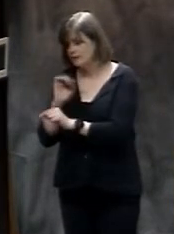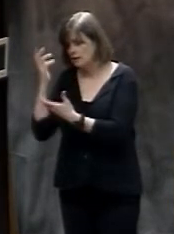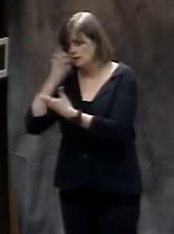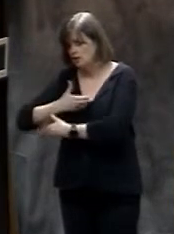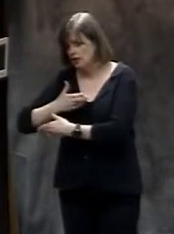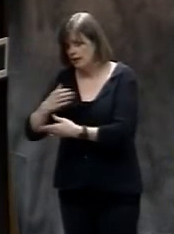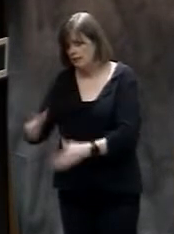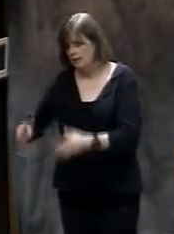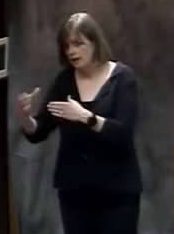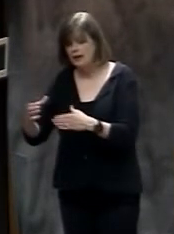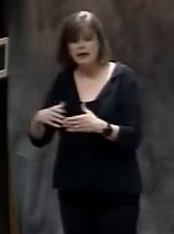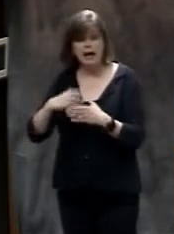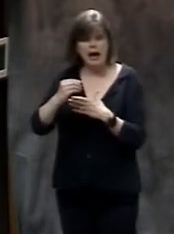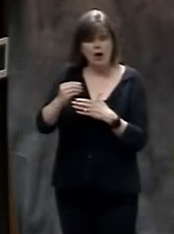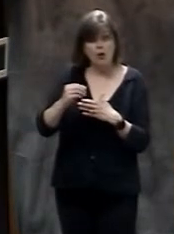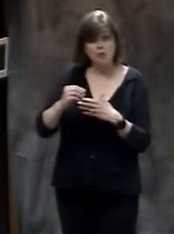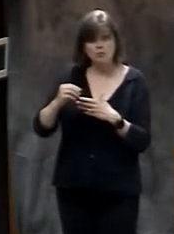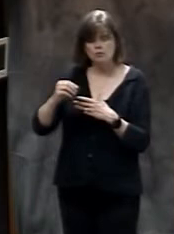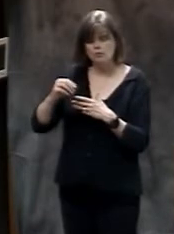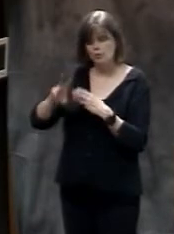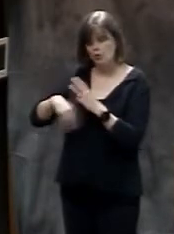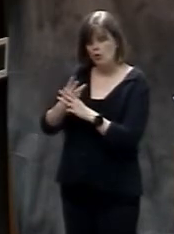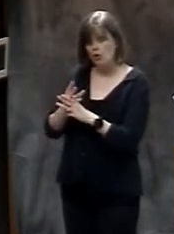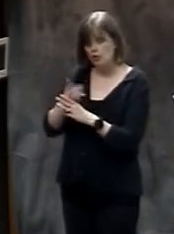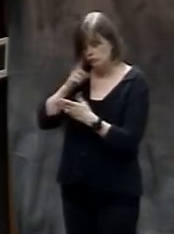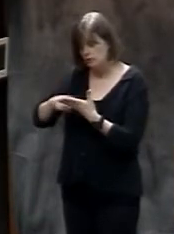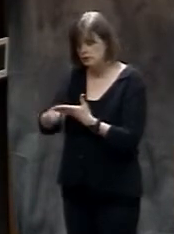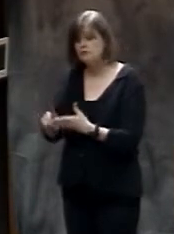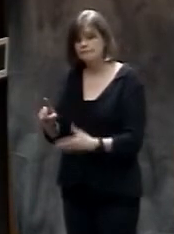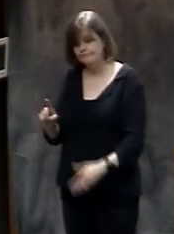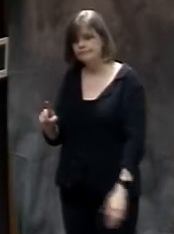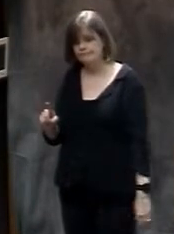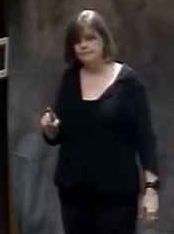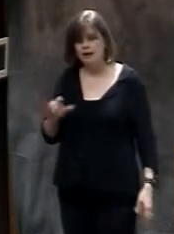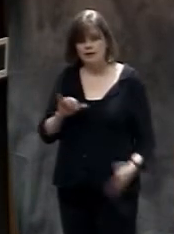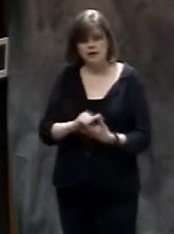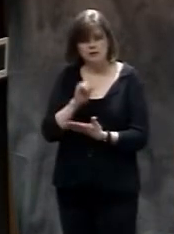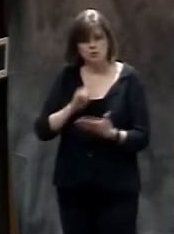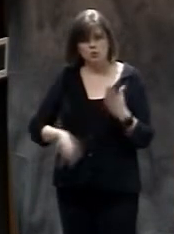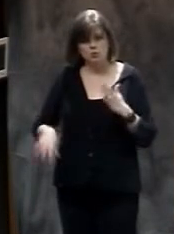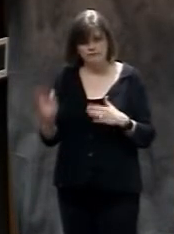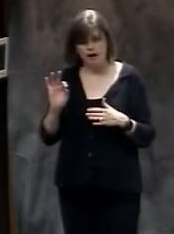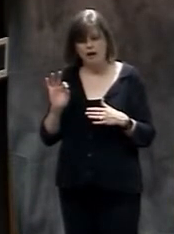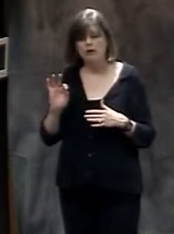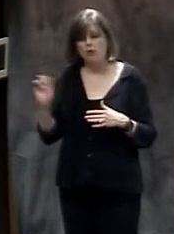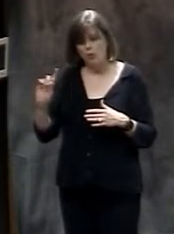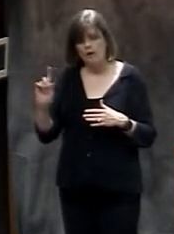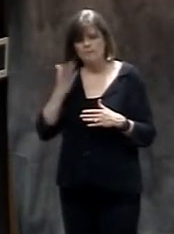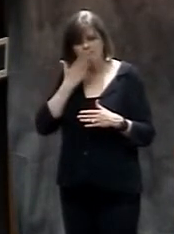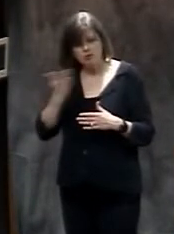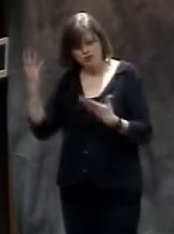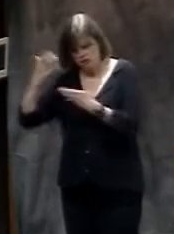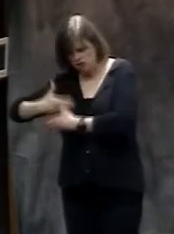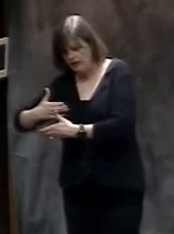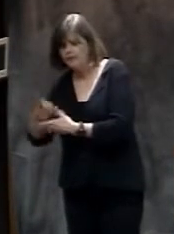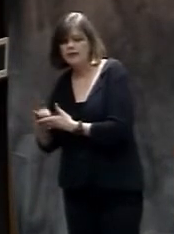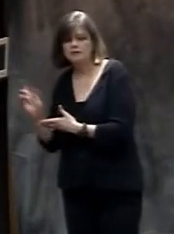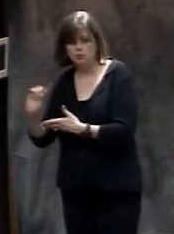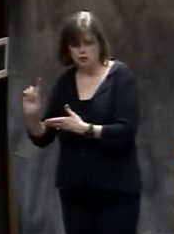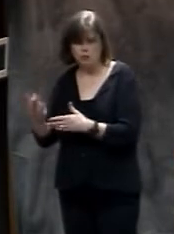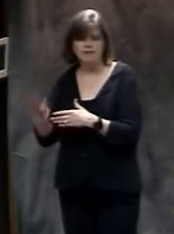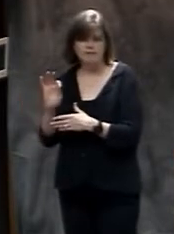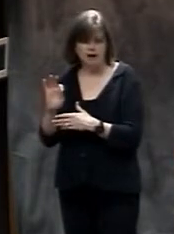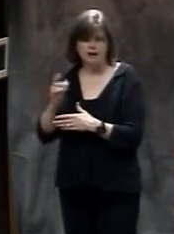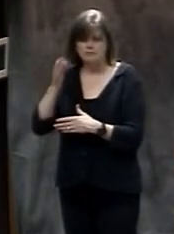field, this is something that we usually see. We see that containers that are well shaded are ones where we typically find immature mosquitoes